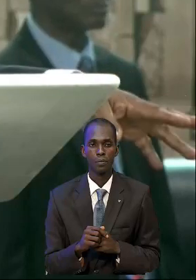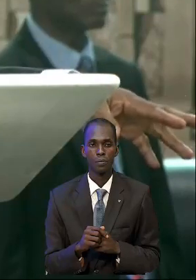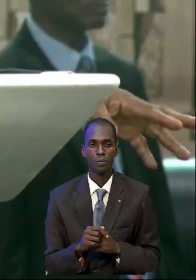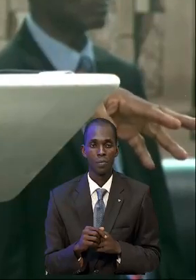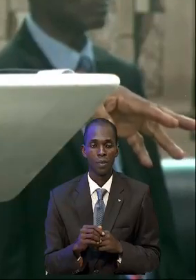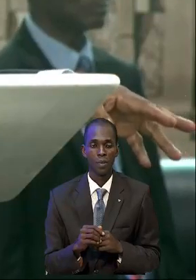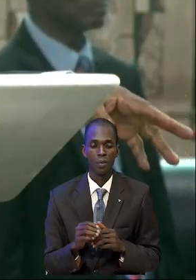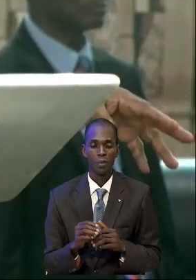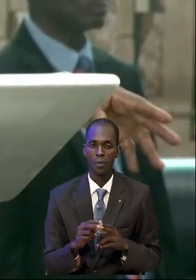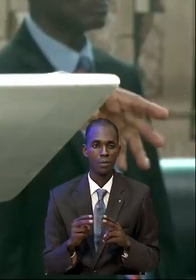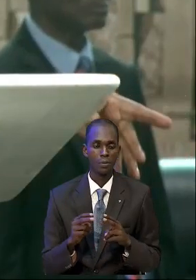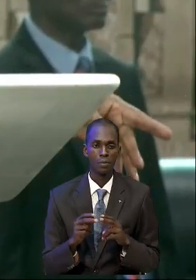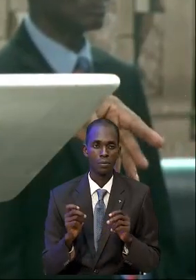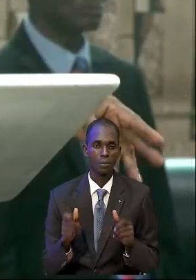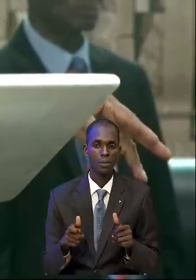6.